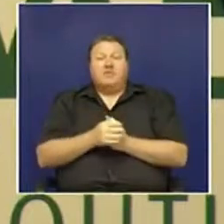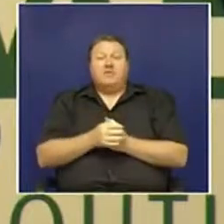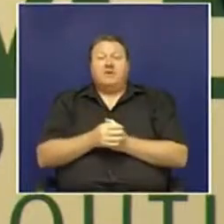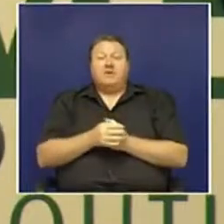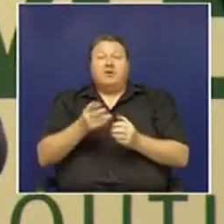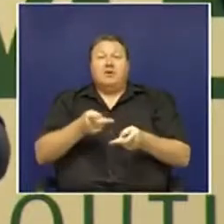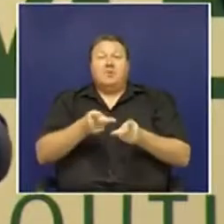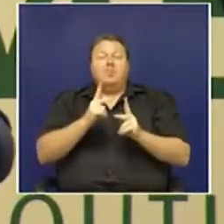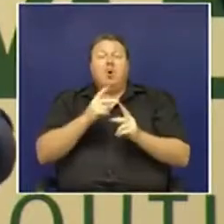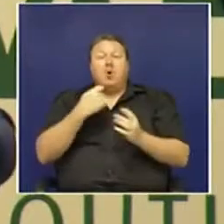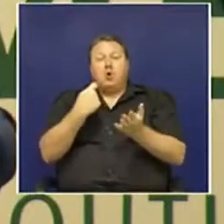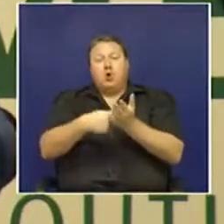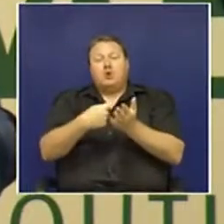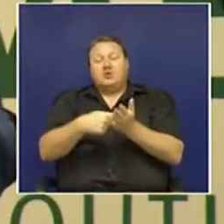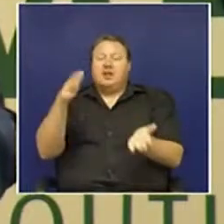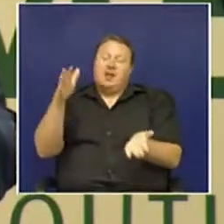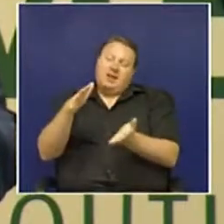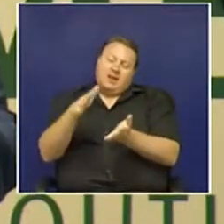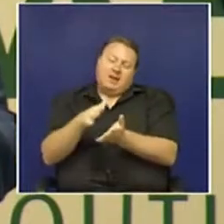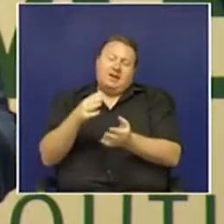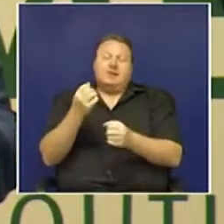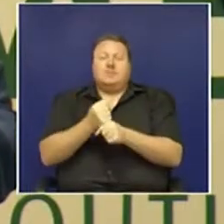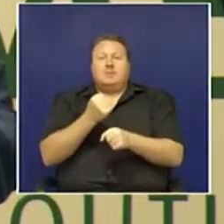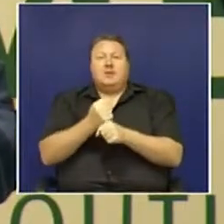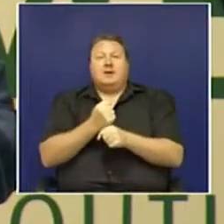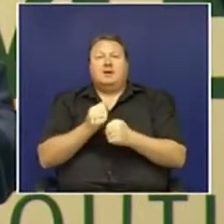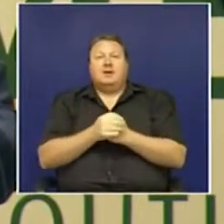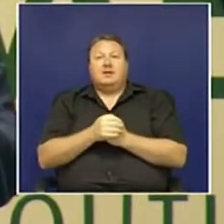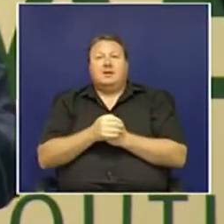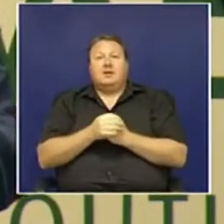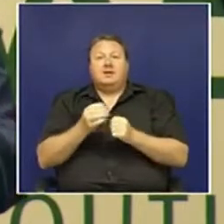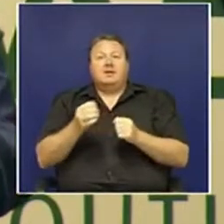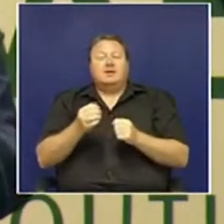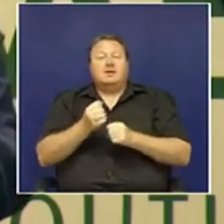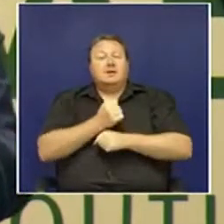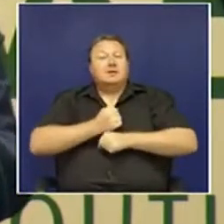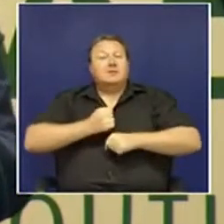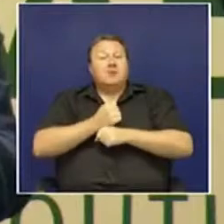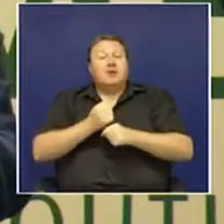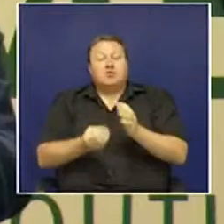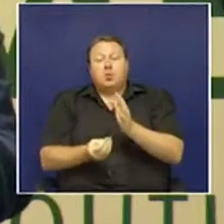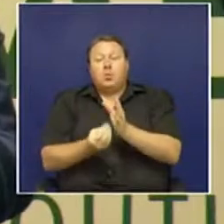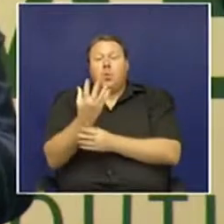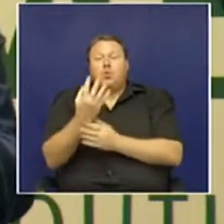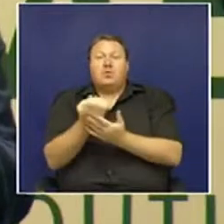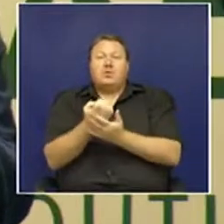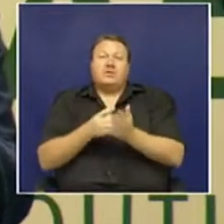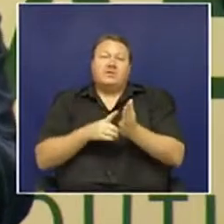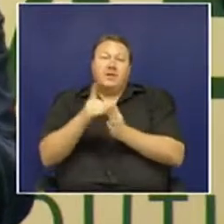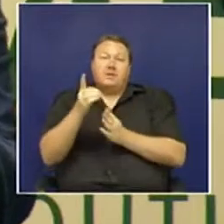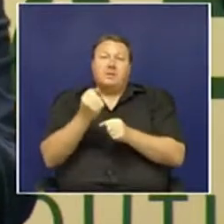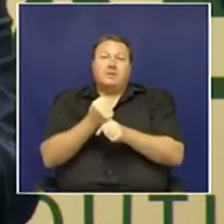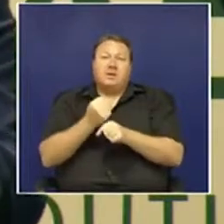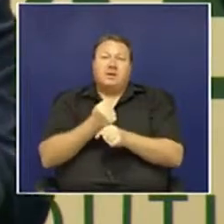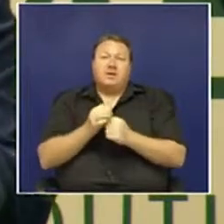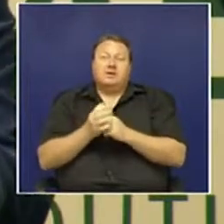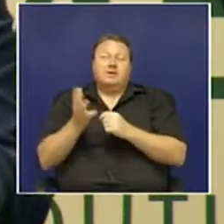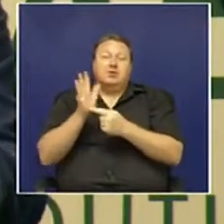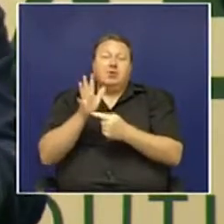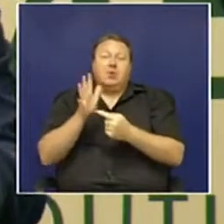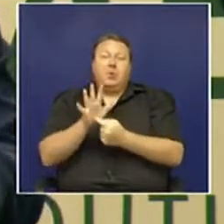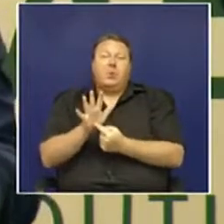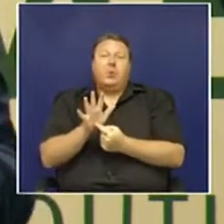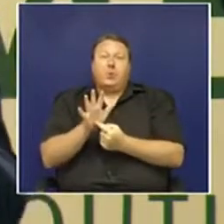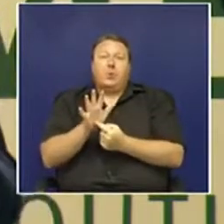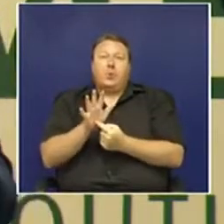eased, creating space for growth and development. These are signals of